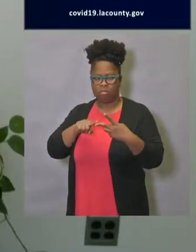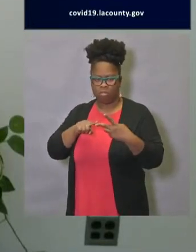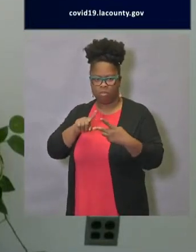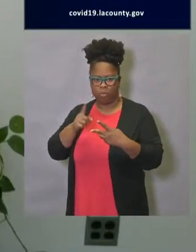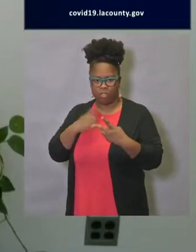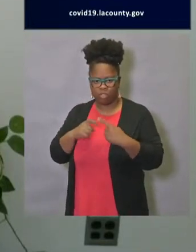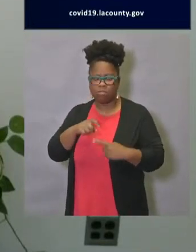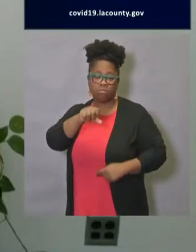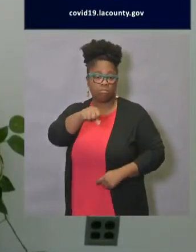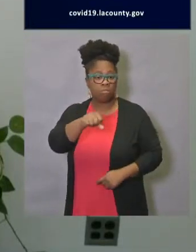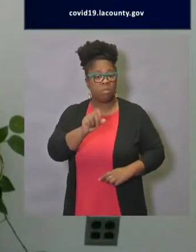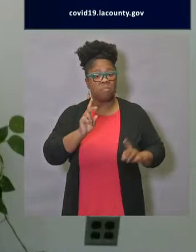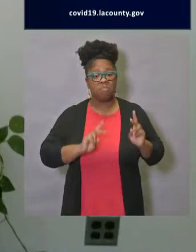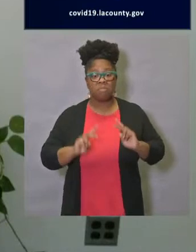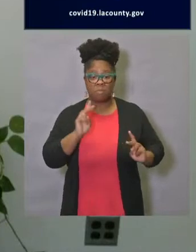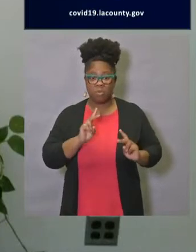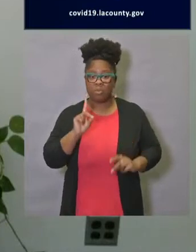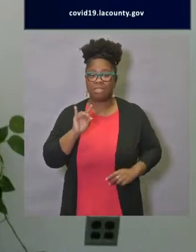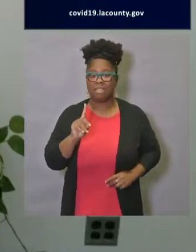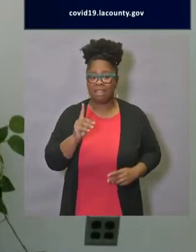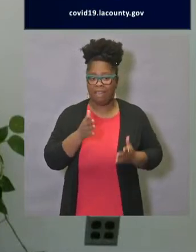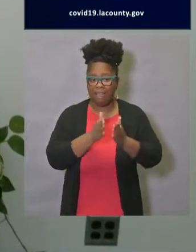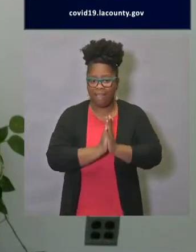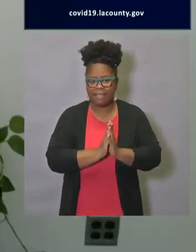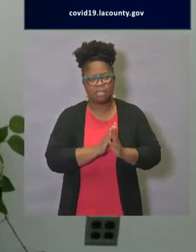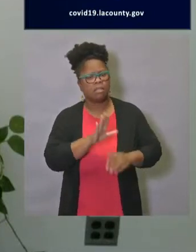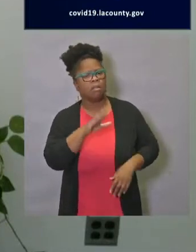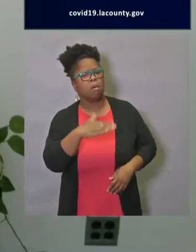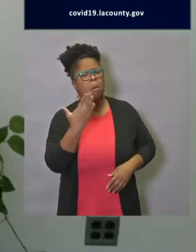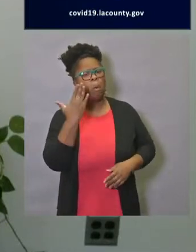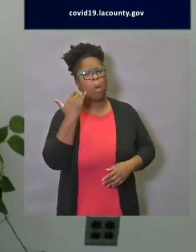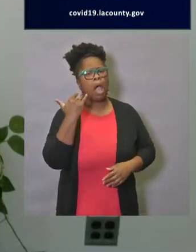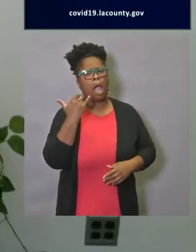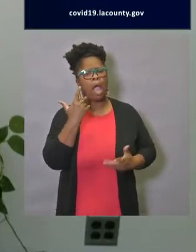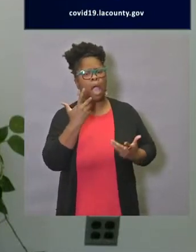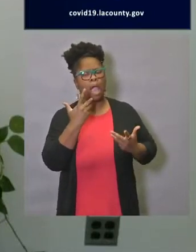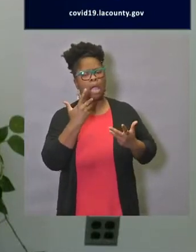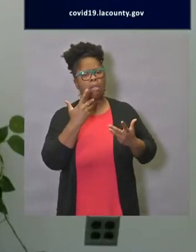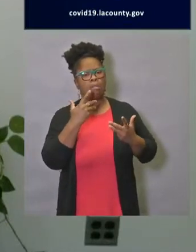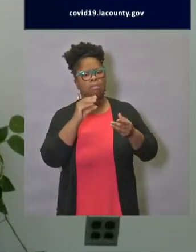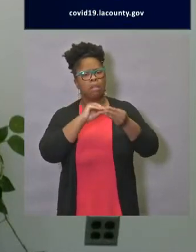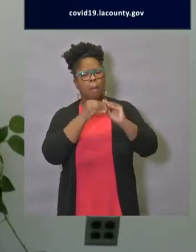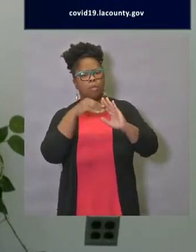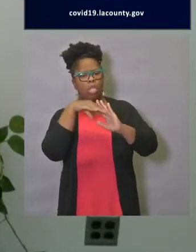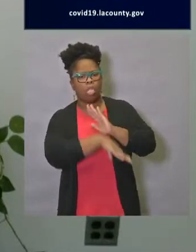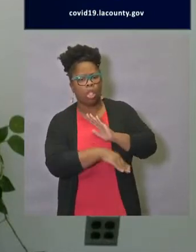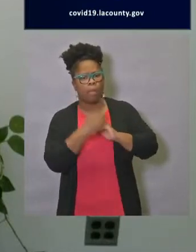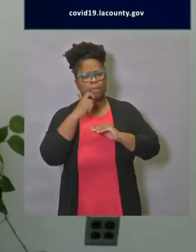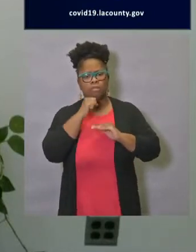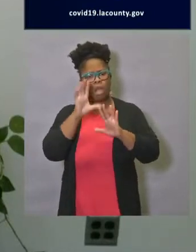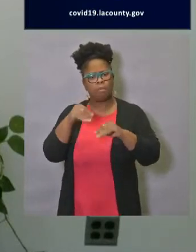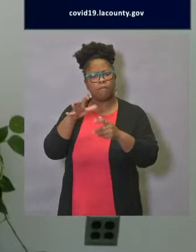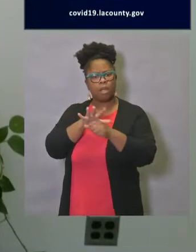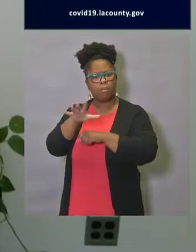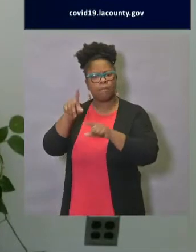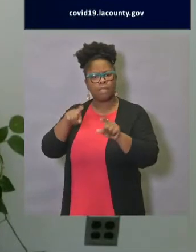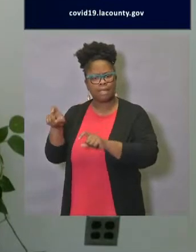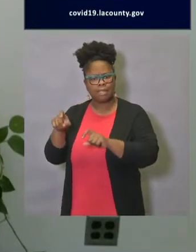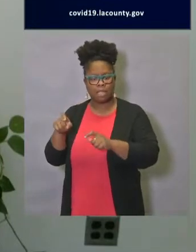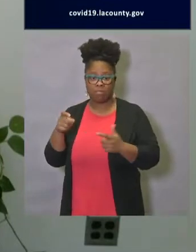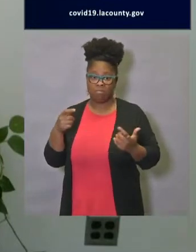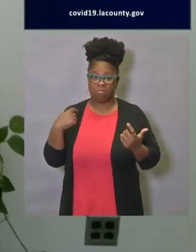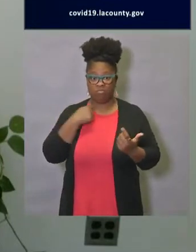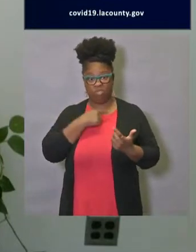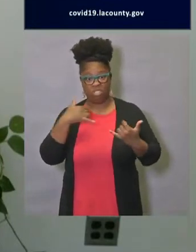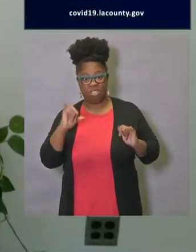you know, people have in fact asked, well, is the reason the cases are so down because testing's down, in which case, you know, do we still have to worry a